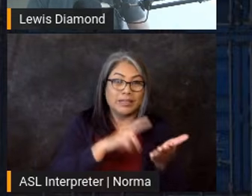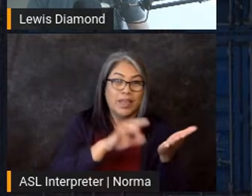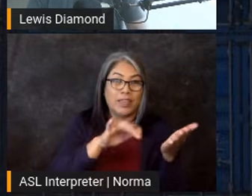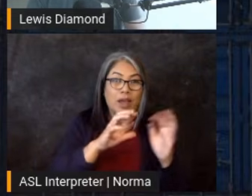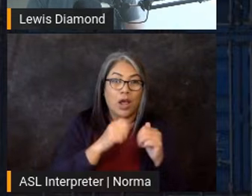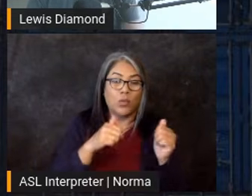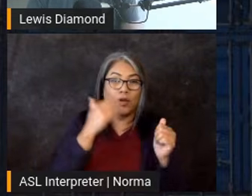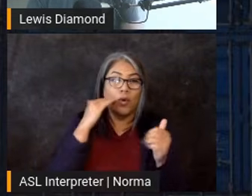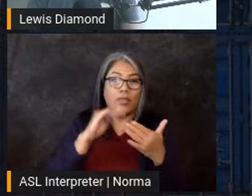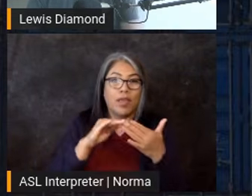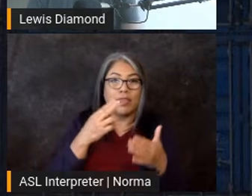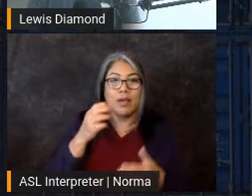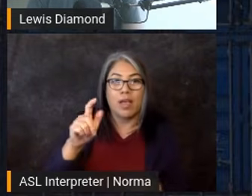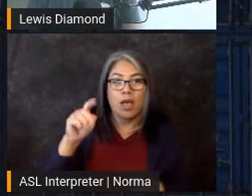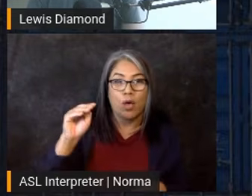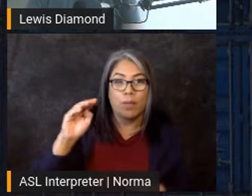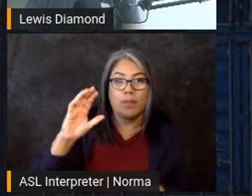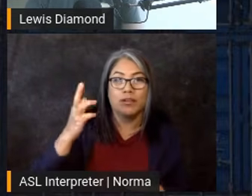Helm chart is secure?